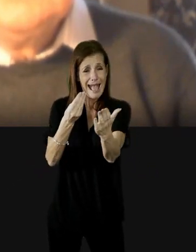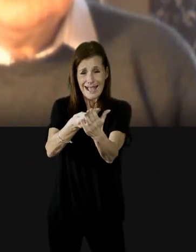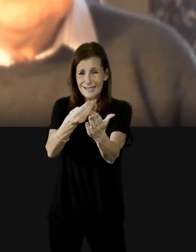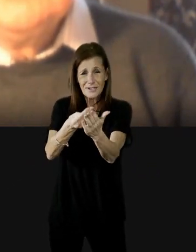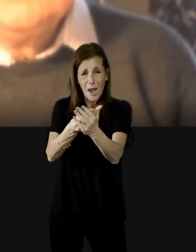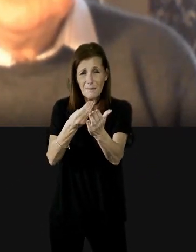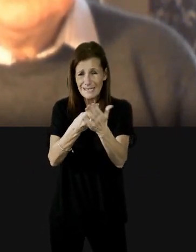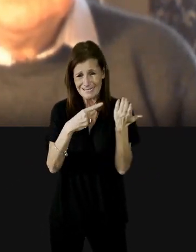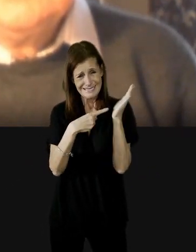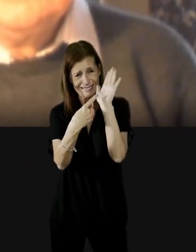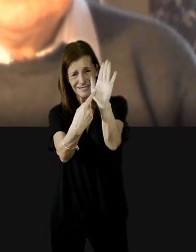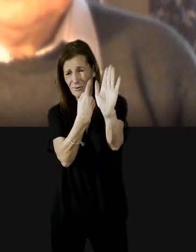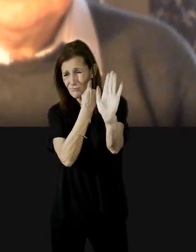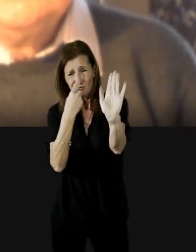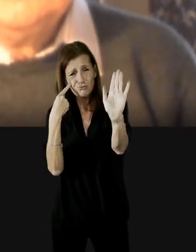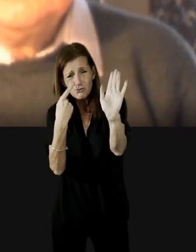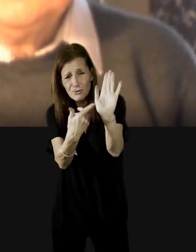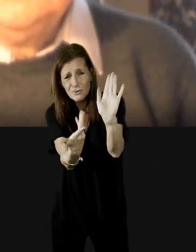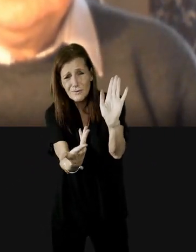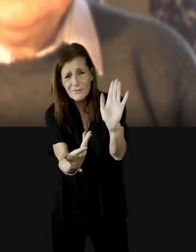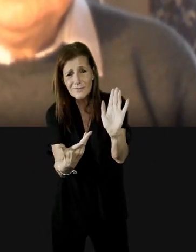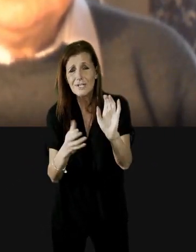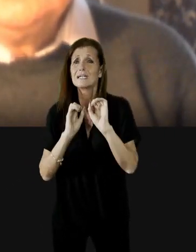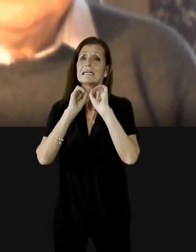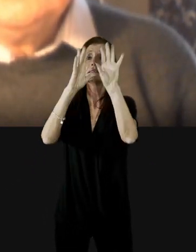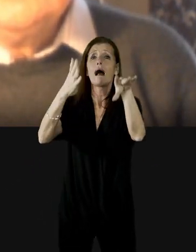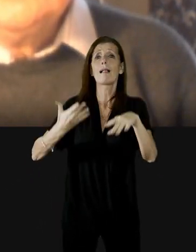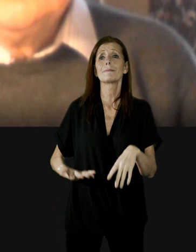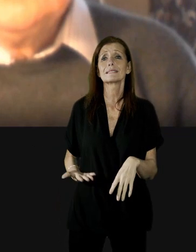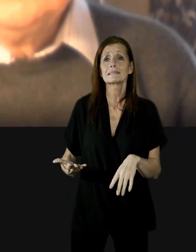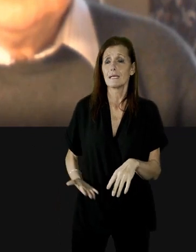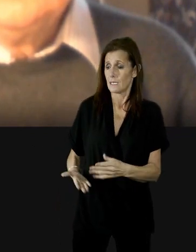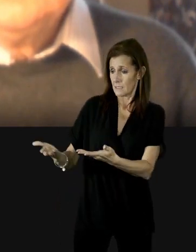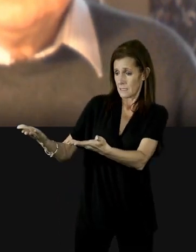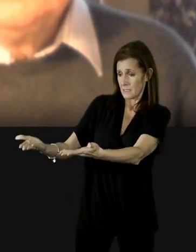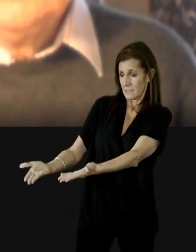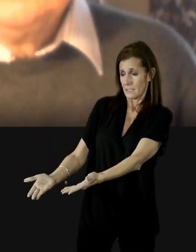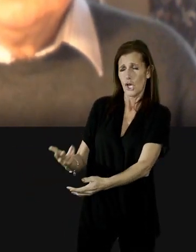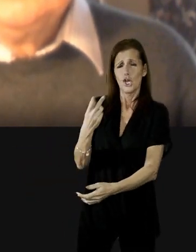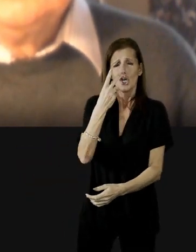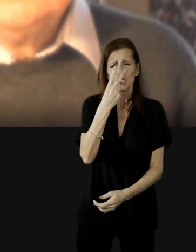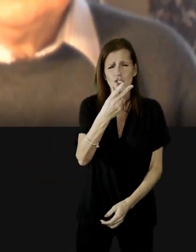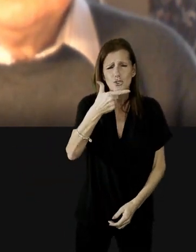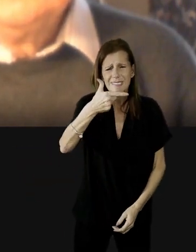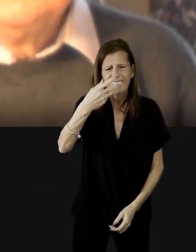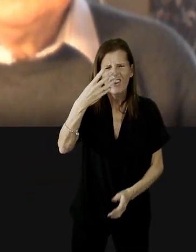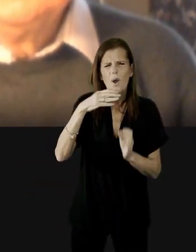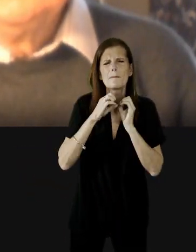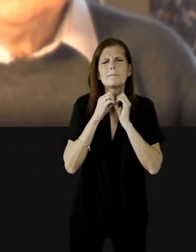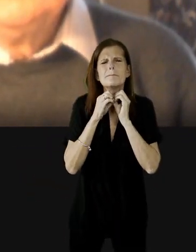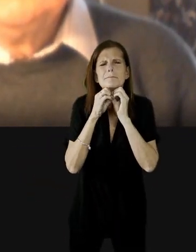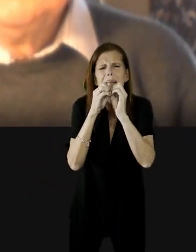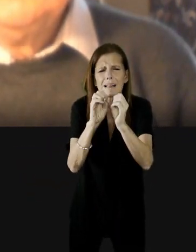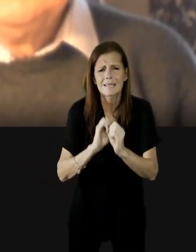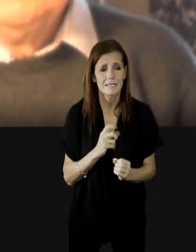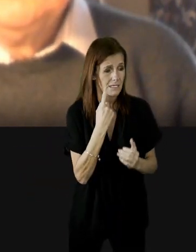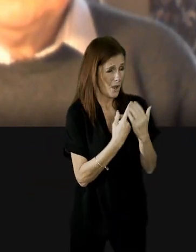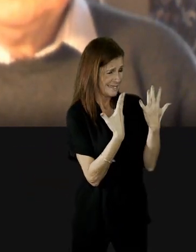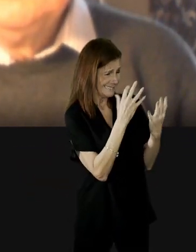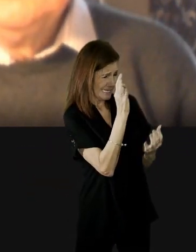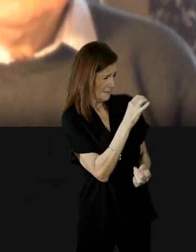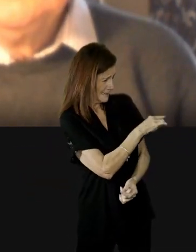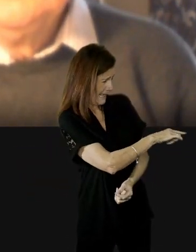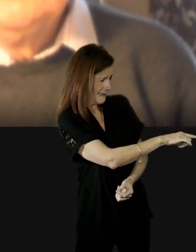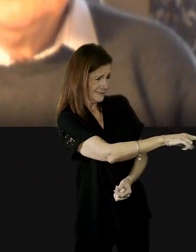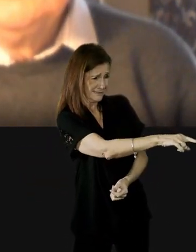arguments stand up for themselves. And if you say to a business, look, here is a market worth 274 billion, only 10%